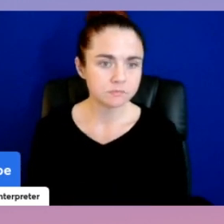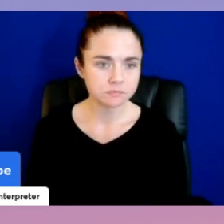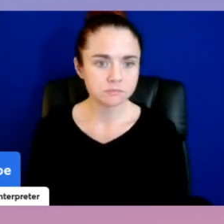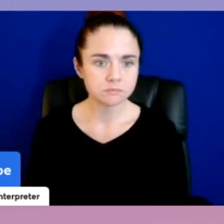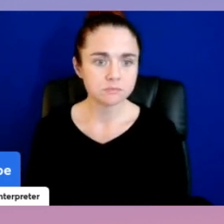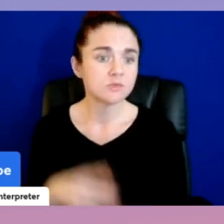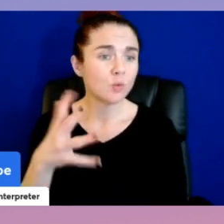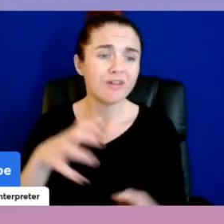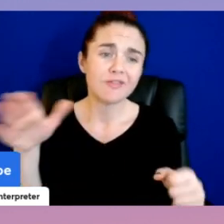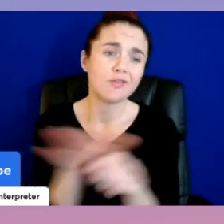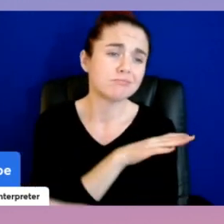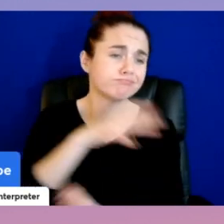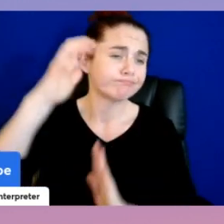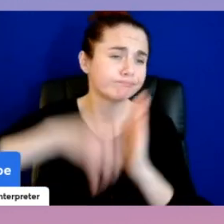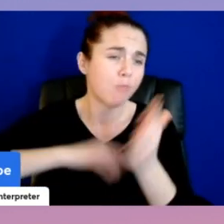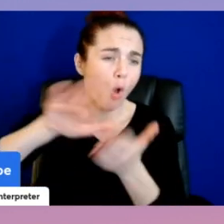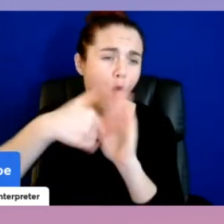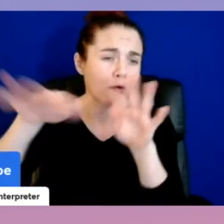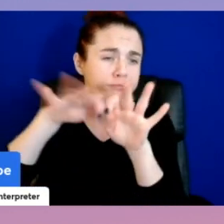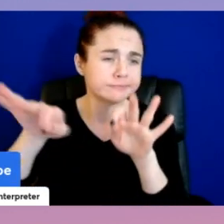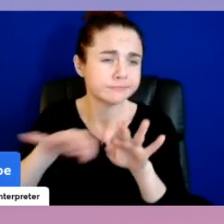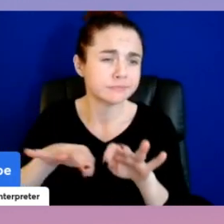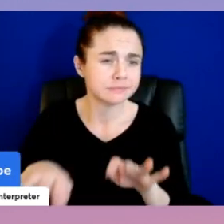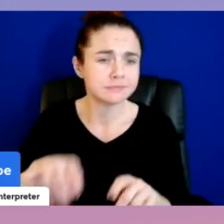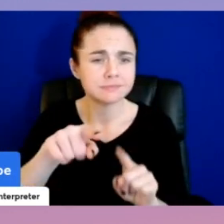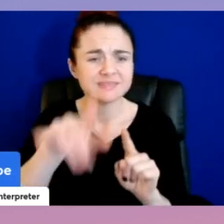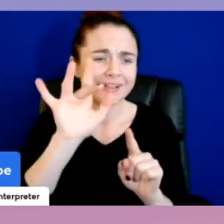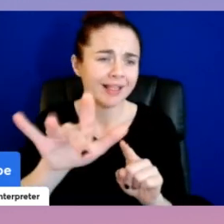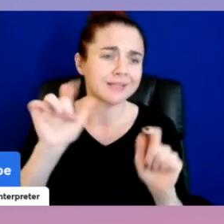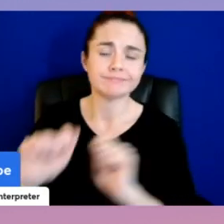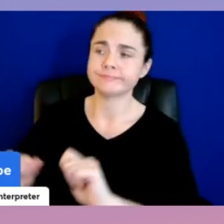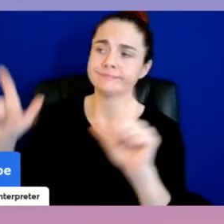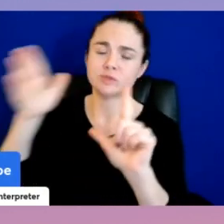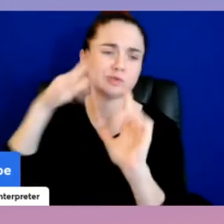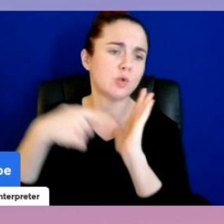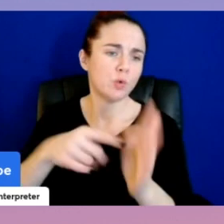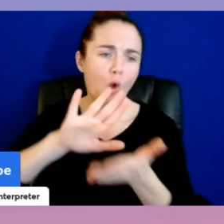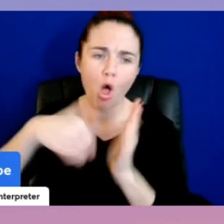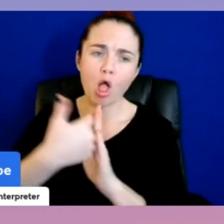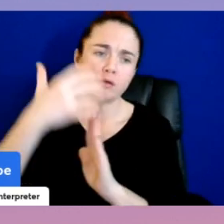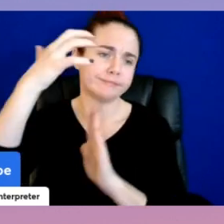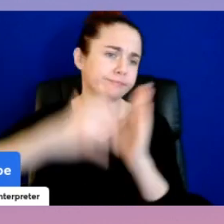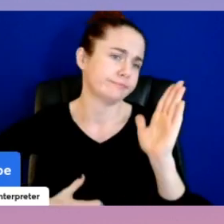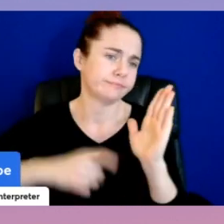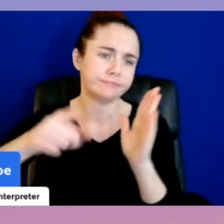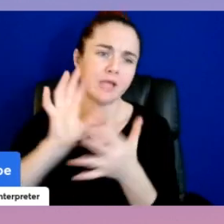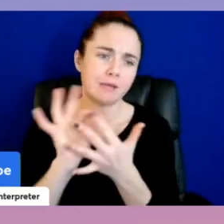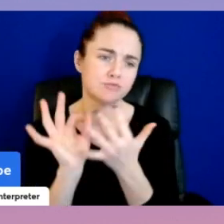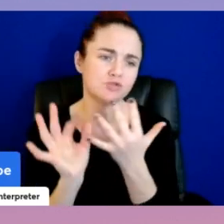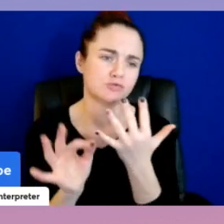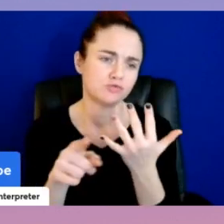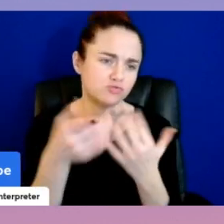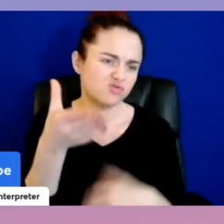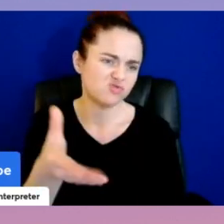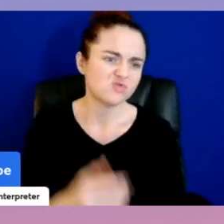If you want a full list of annotations, you can go to this particular URL to see all the available options for you.